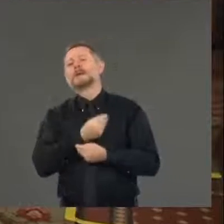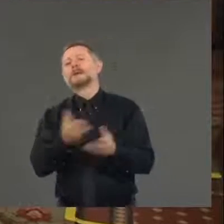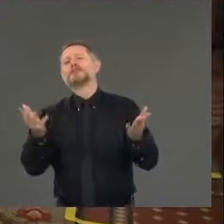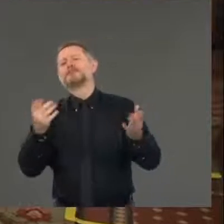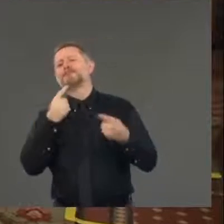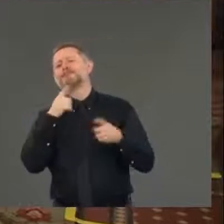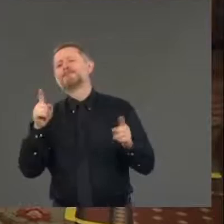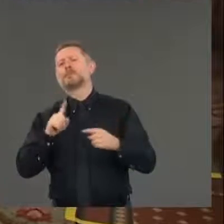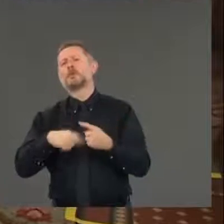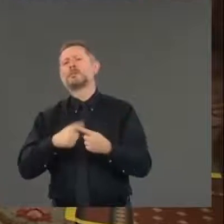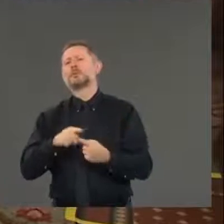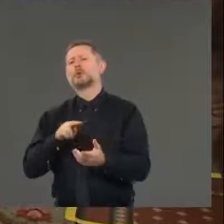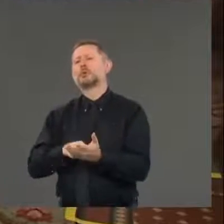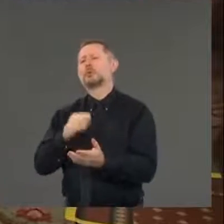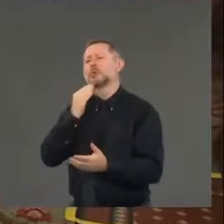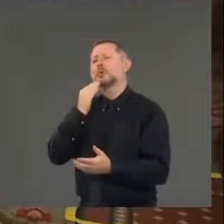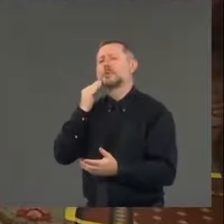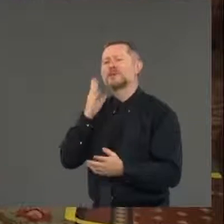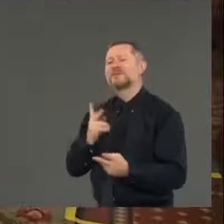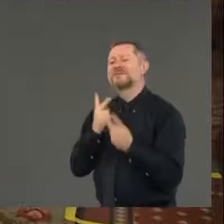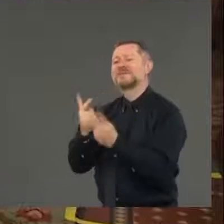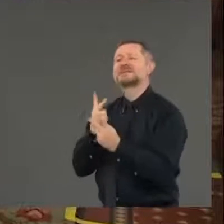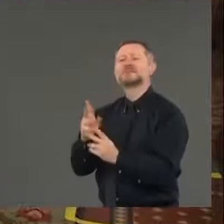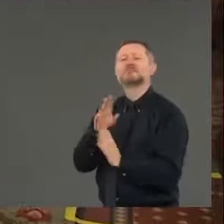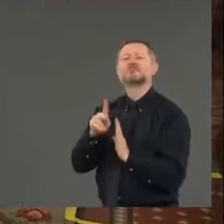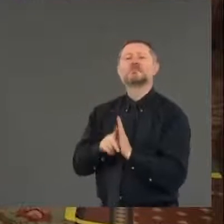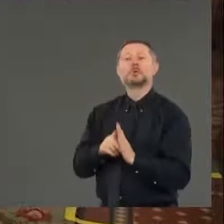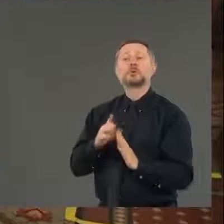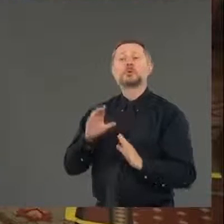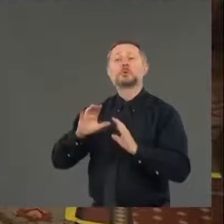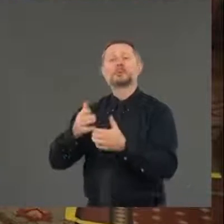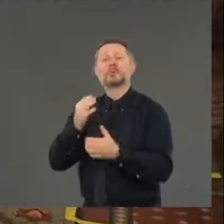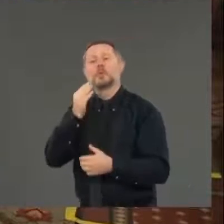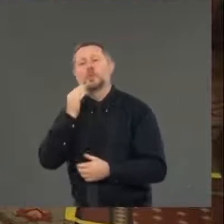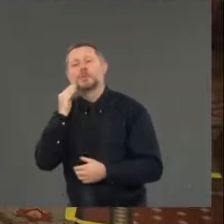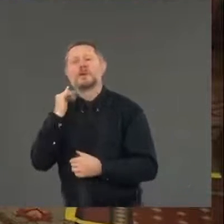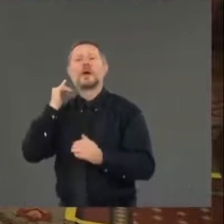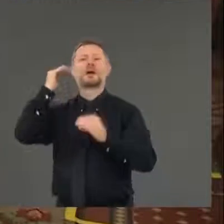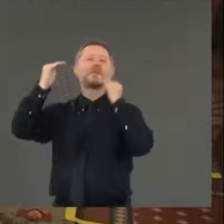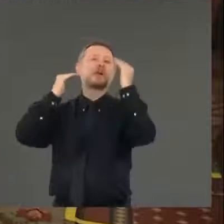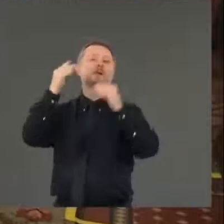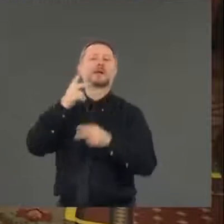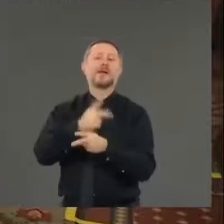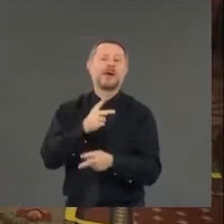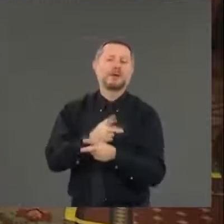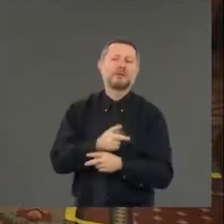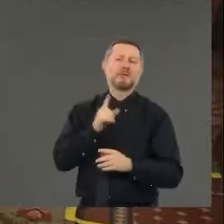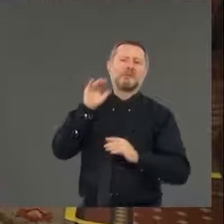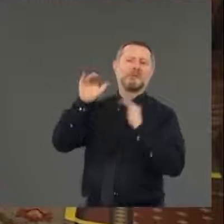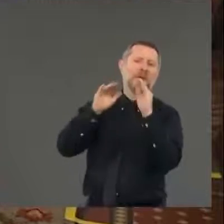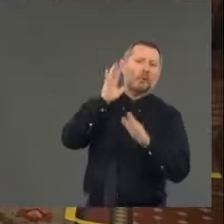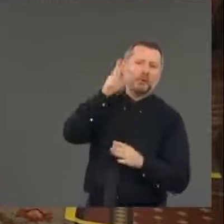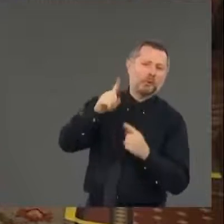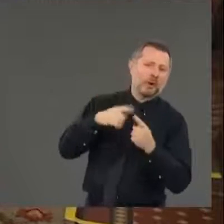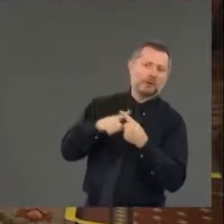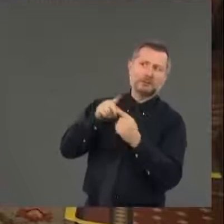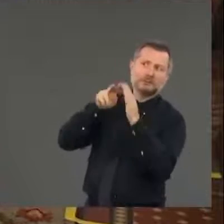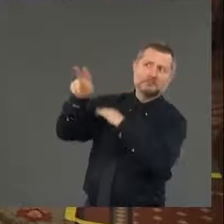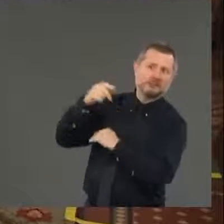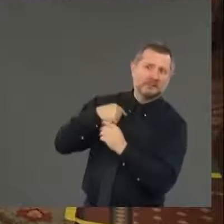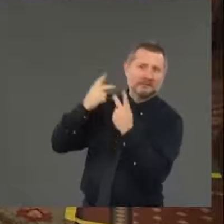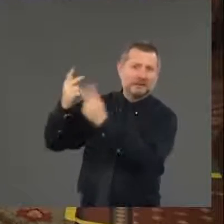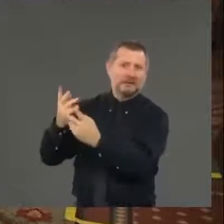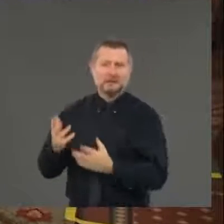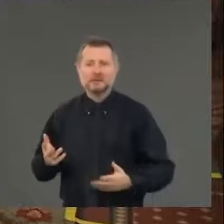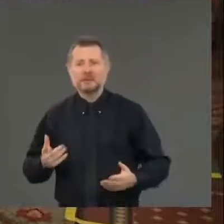nursing homes and visitations to group homes and adult care facilities? People are still asking if there's a better time frame or better timeline on when they can visit